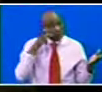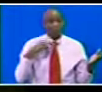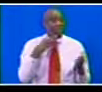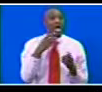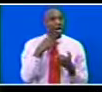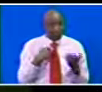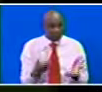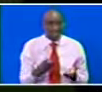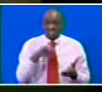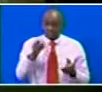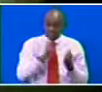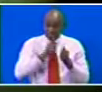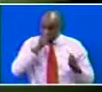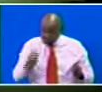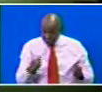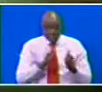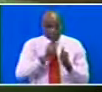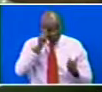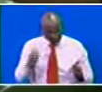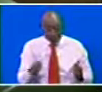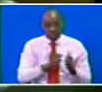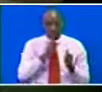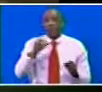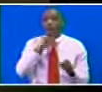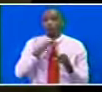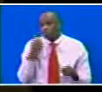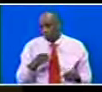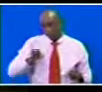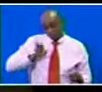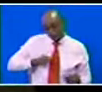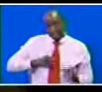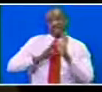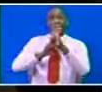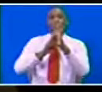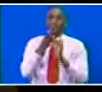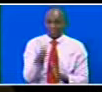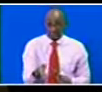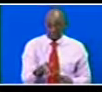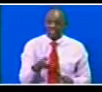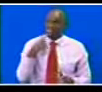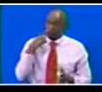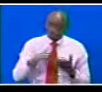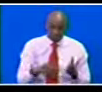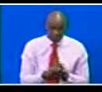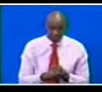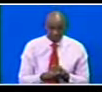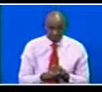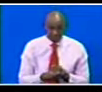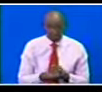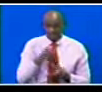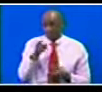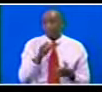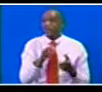sounds, they are currently counting the votes of the woman representative. And it is a contest